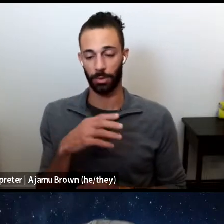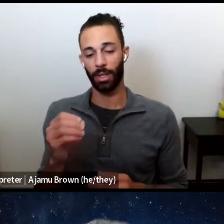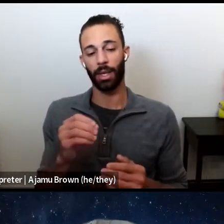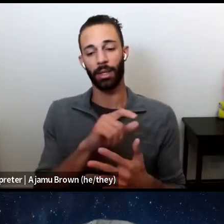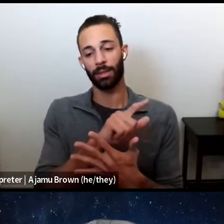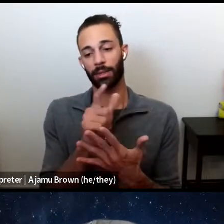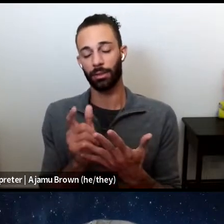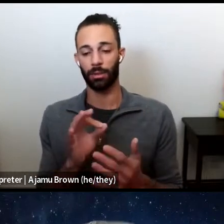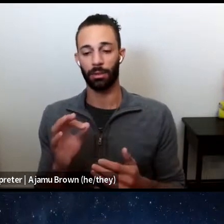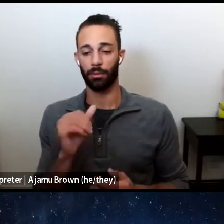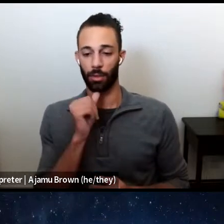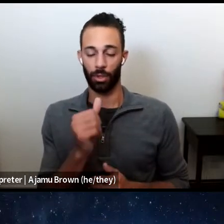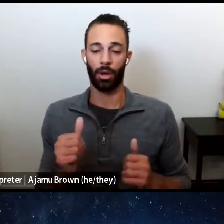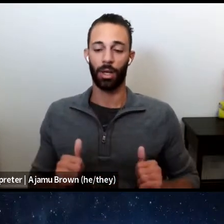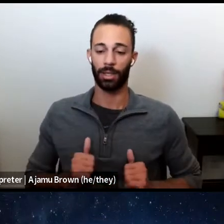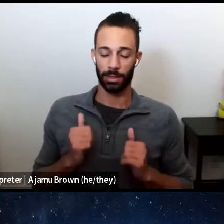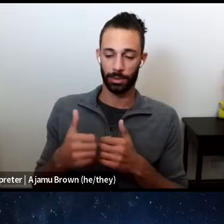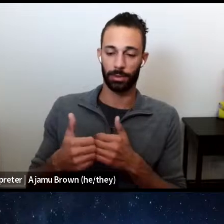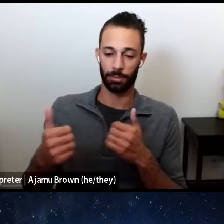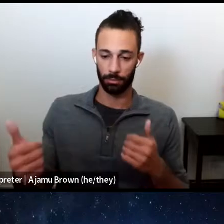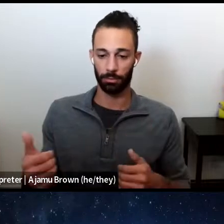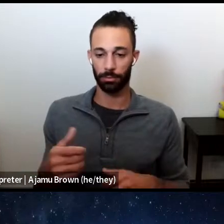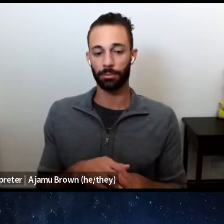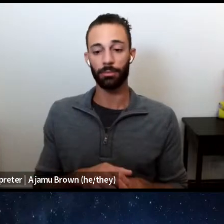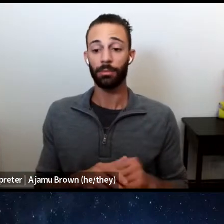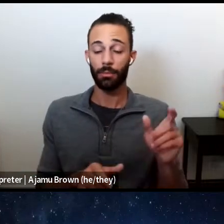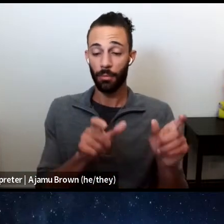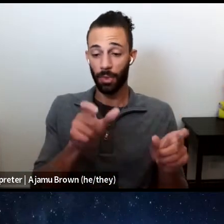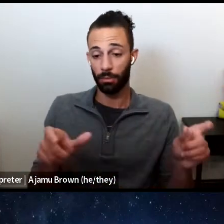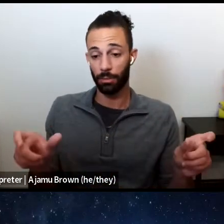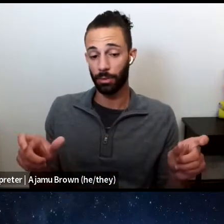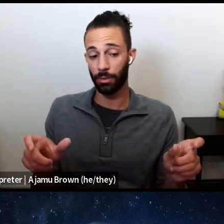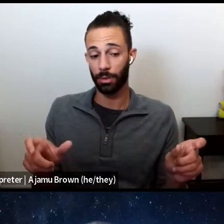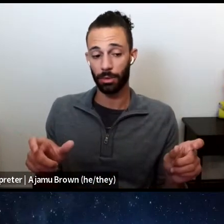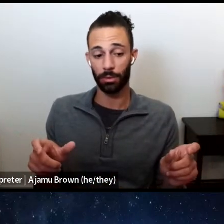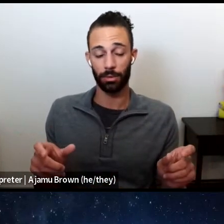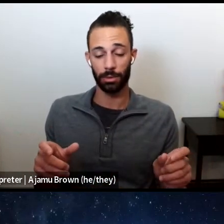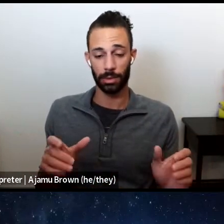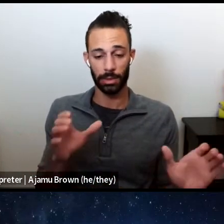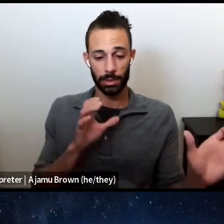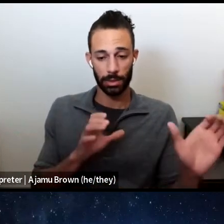separation. The individualism that is elusive and unstable.